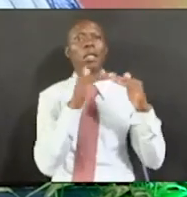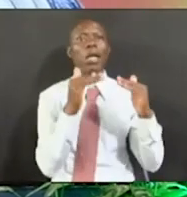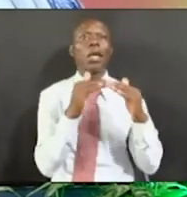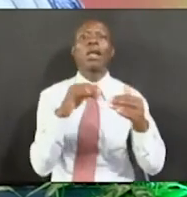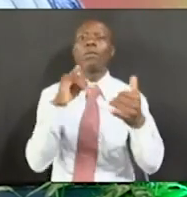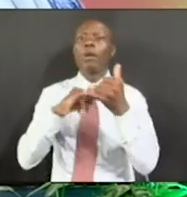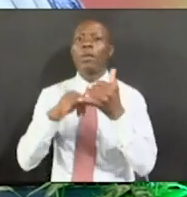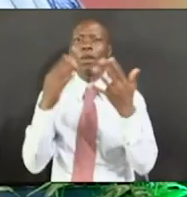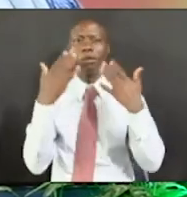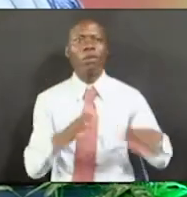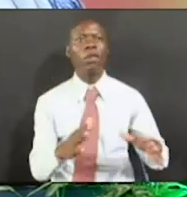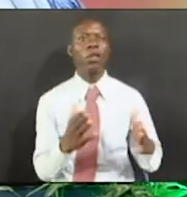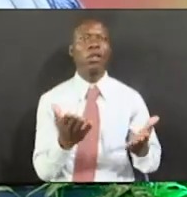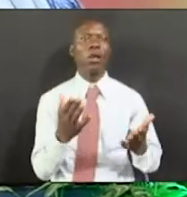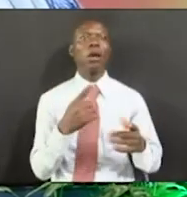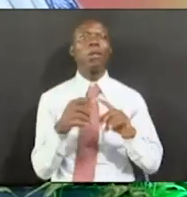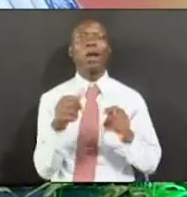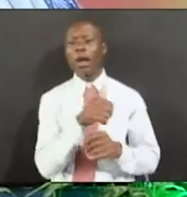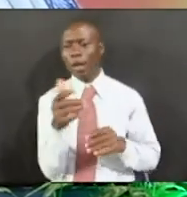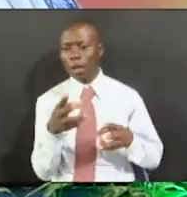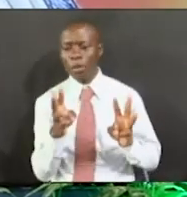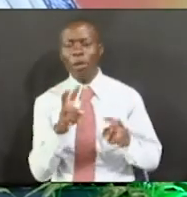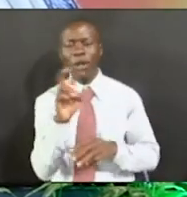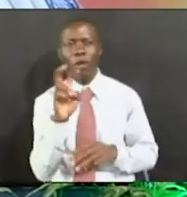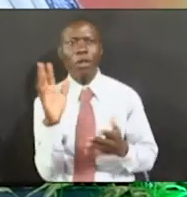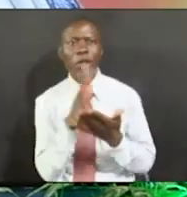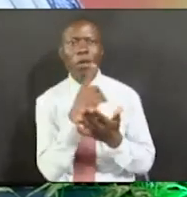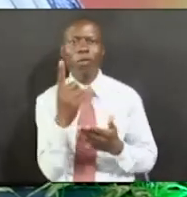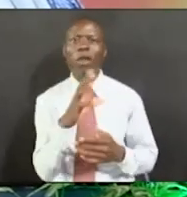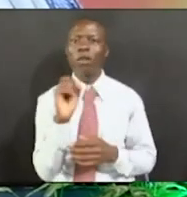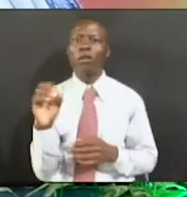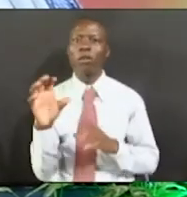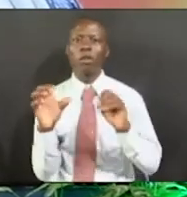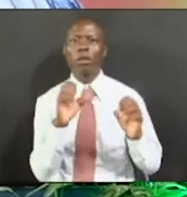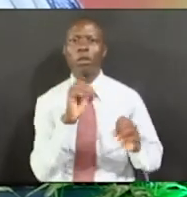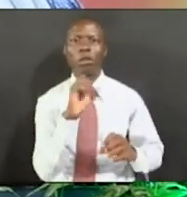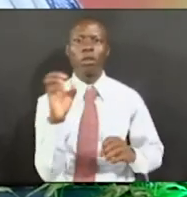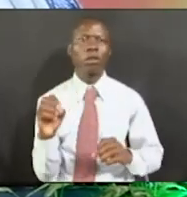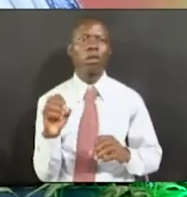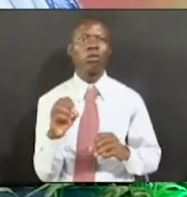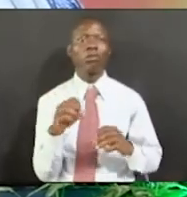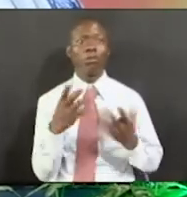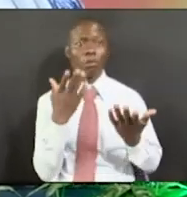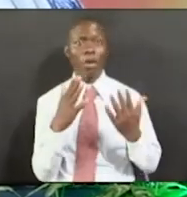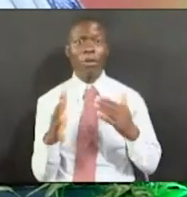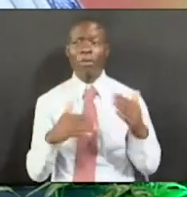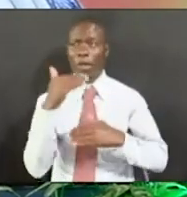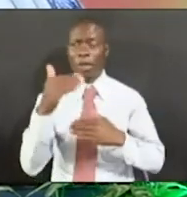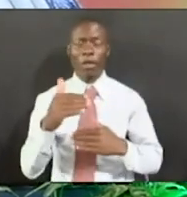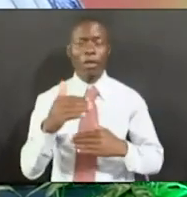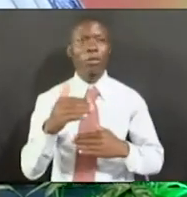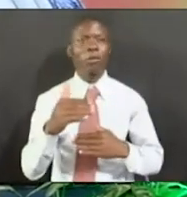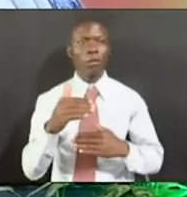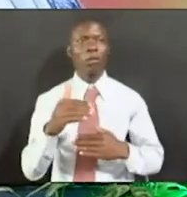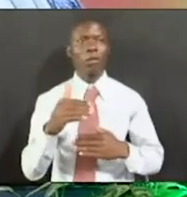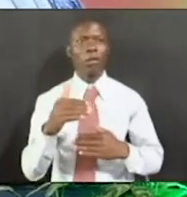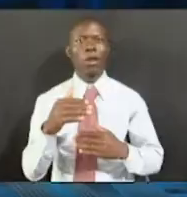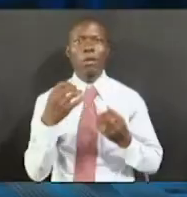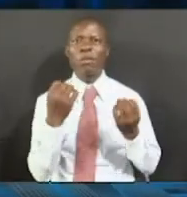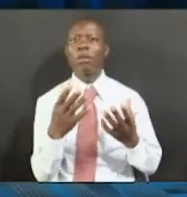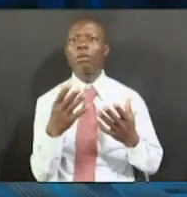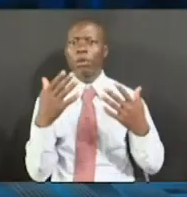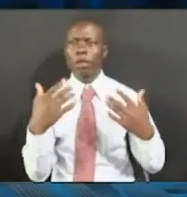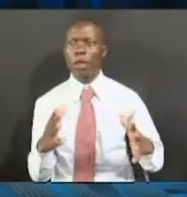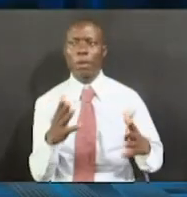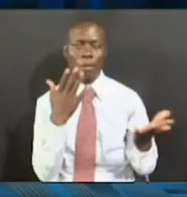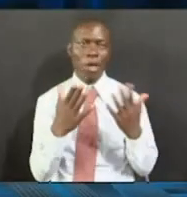After another wedding, you are looking at someone and you say, you see, so and so has gone. You might be the next one. Your age mates have gone. My